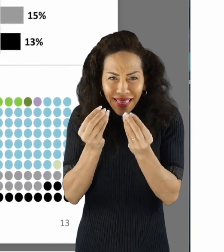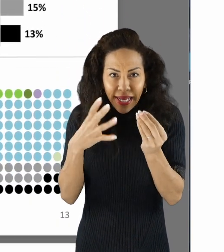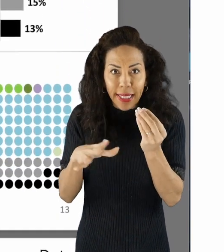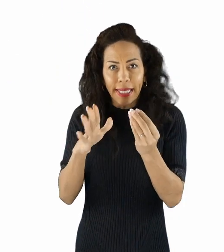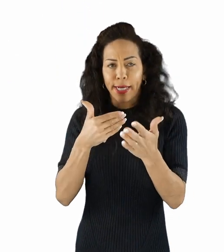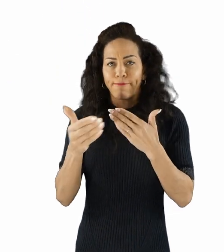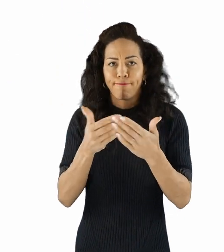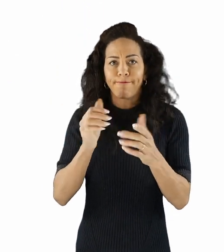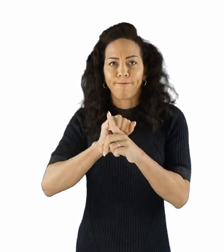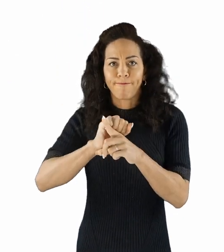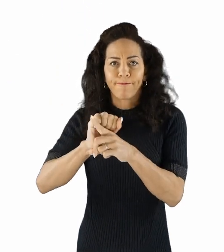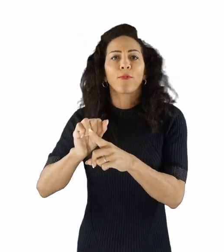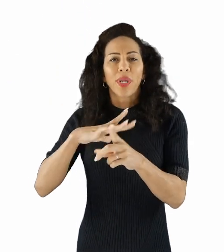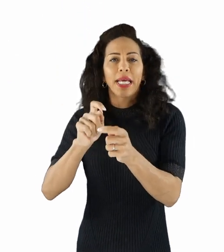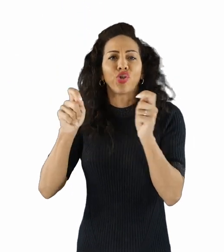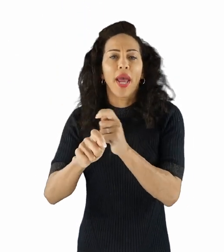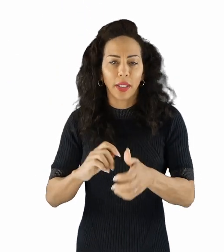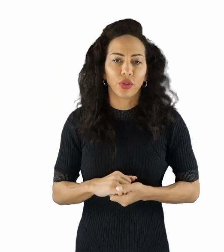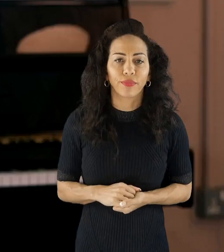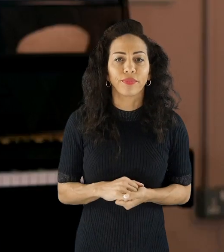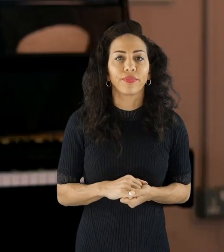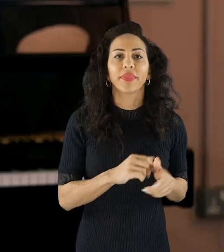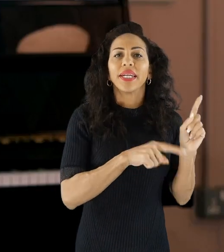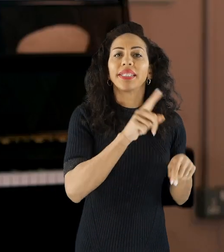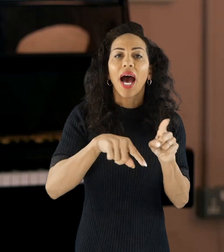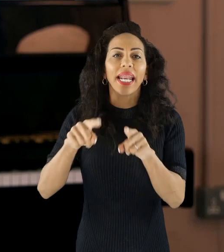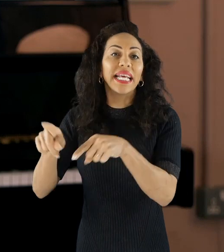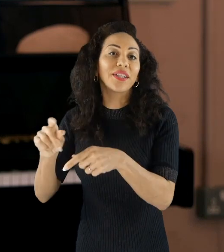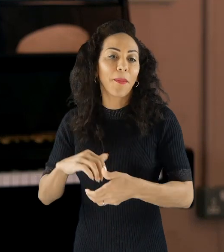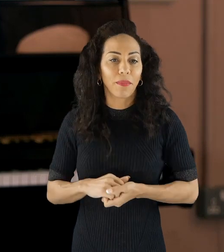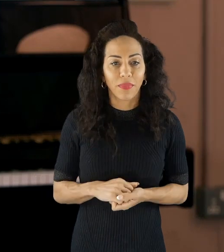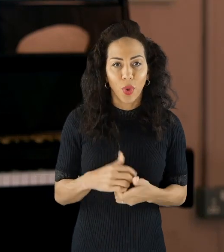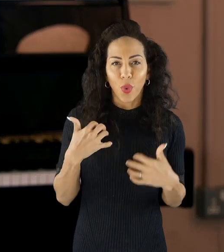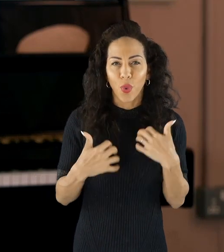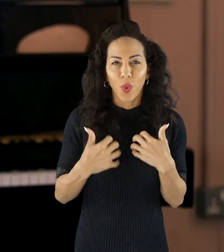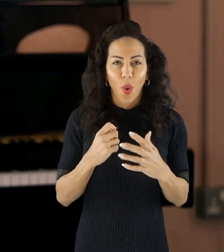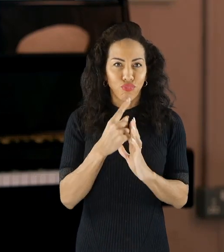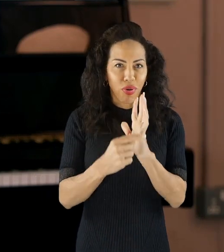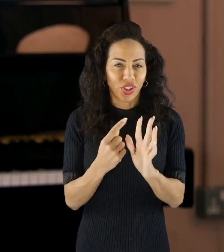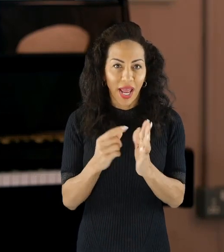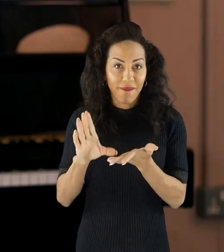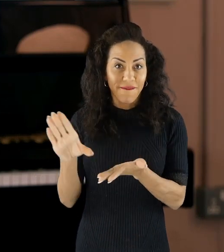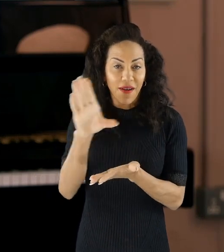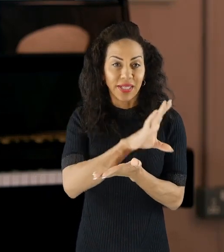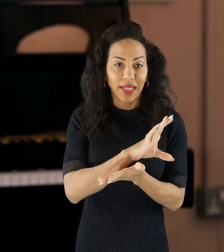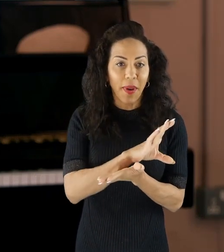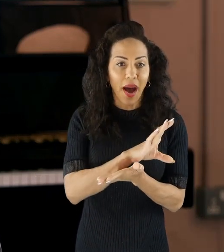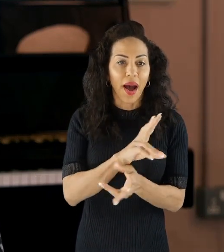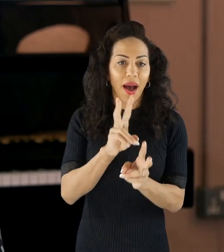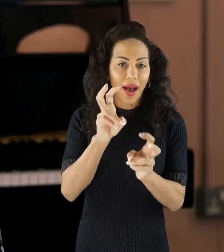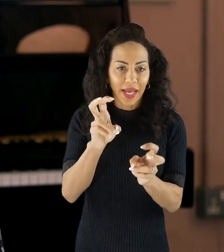to. Dynamism. A really exciting project at the moment that's funded by